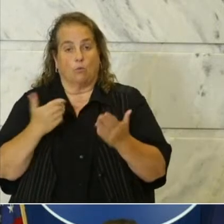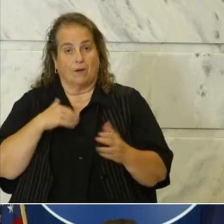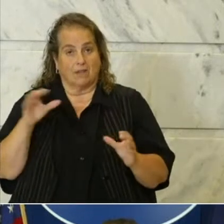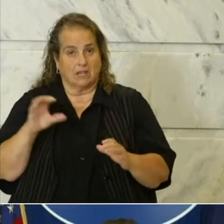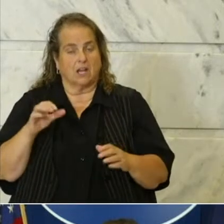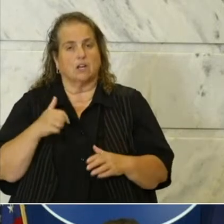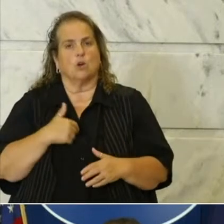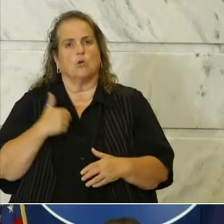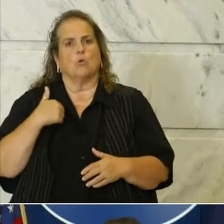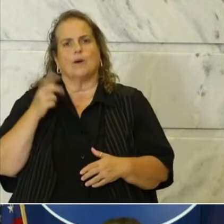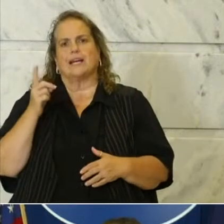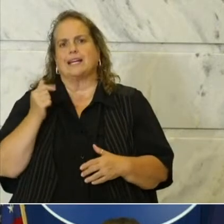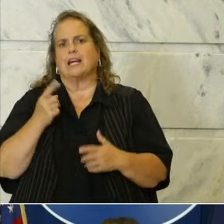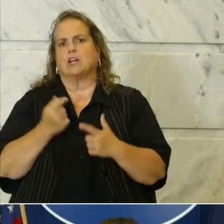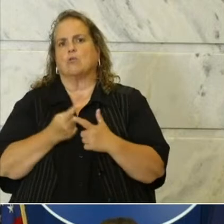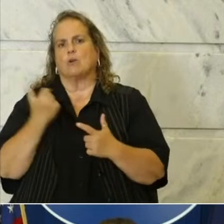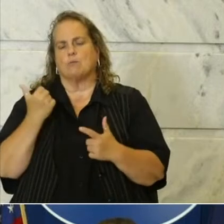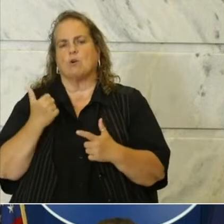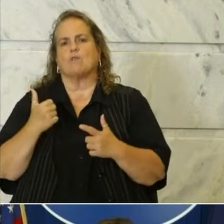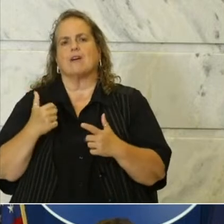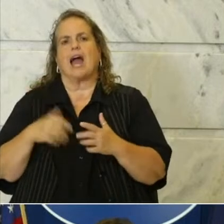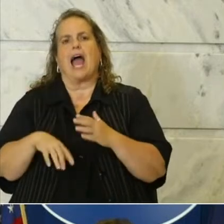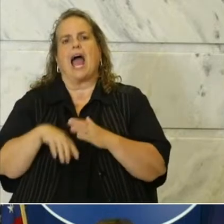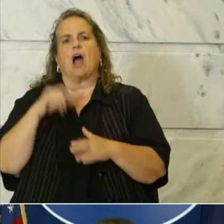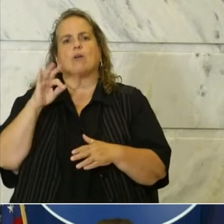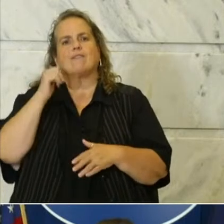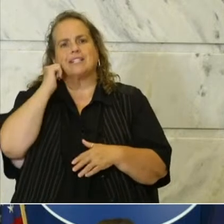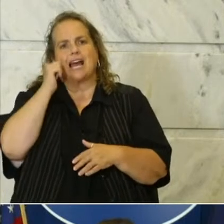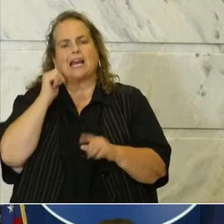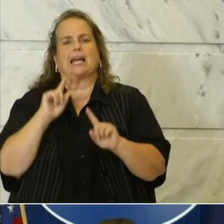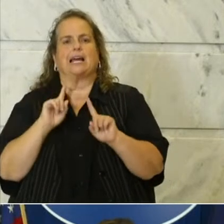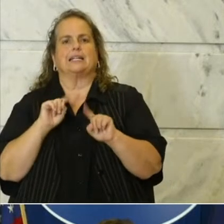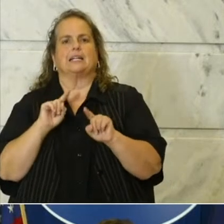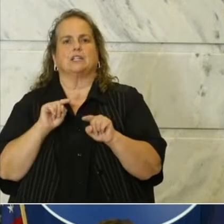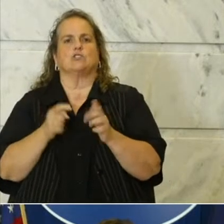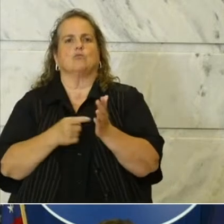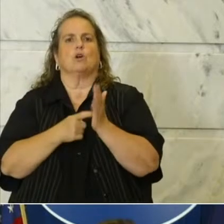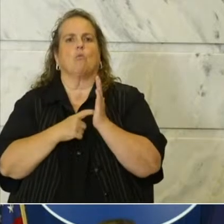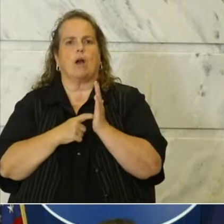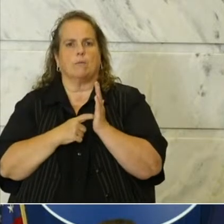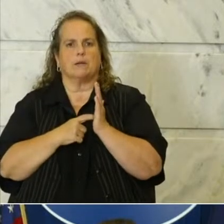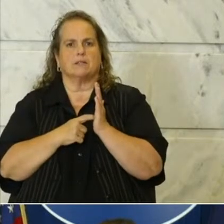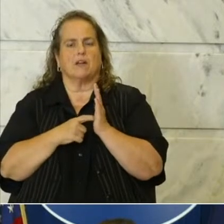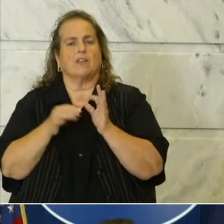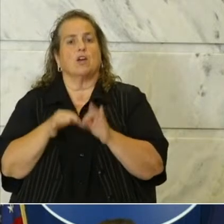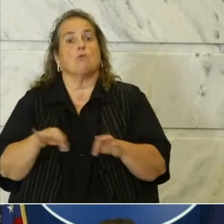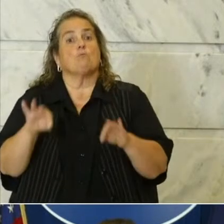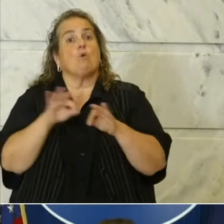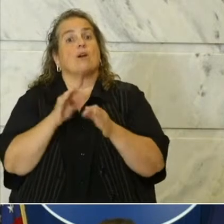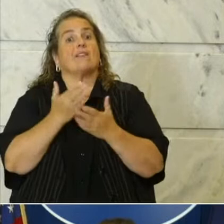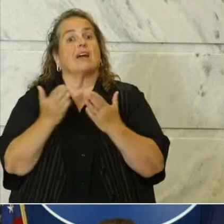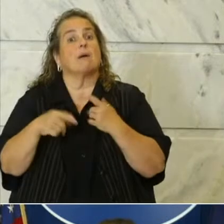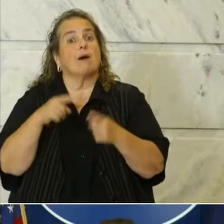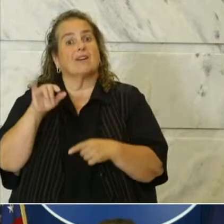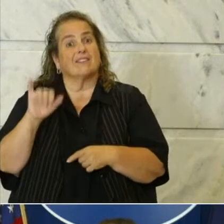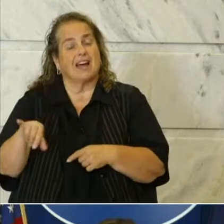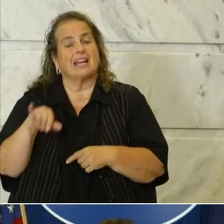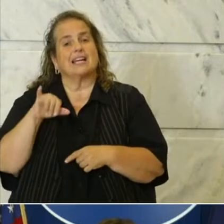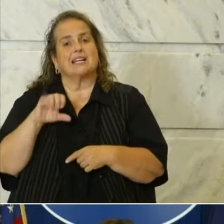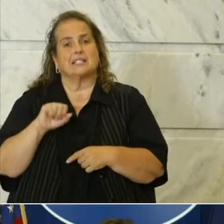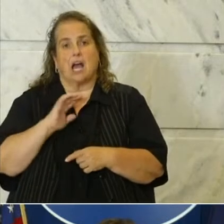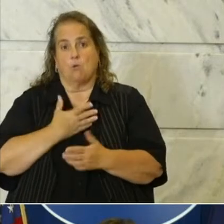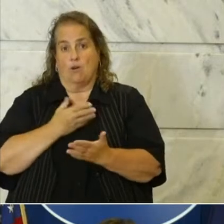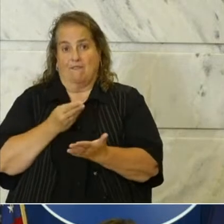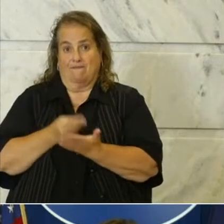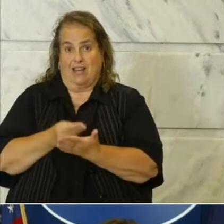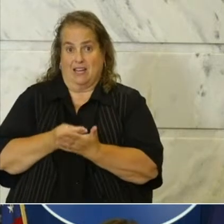we remove the average daily attendance requirement from funding. The important note about that is our funding